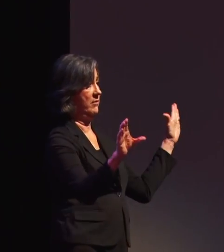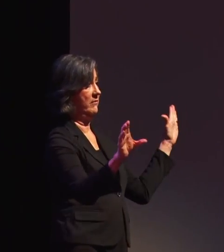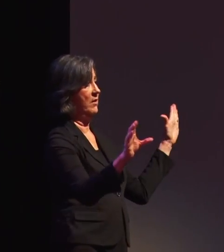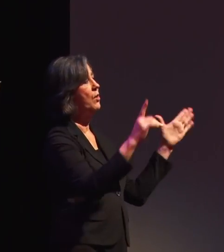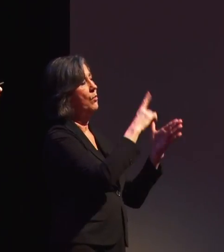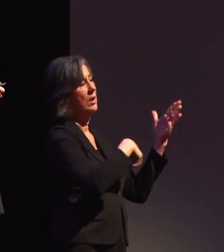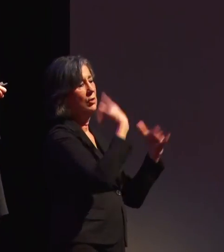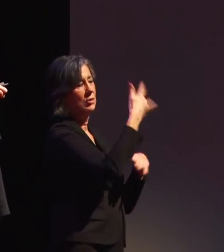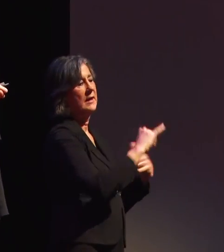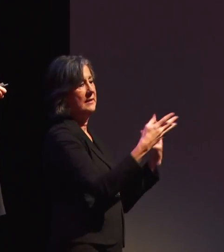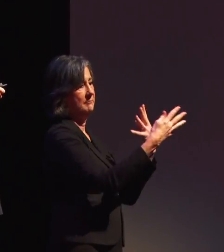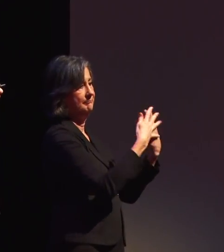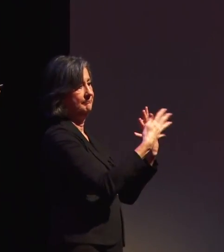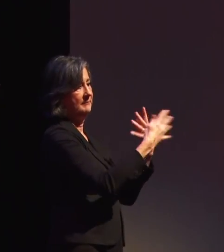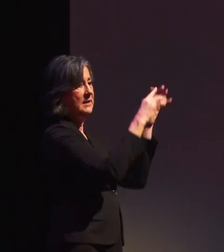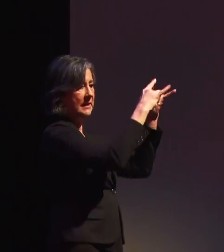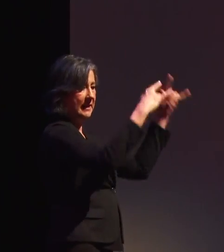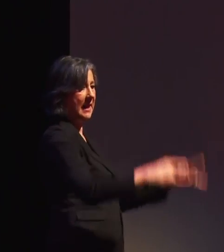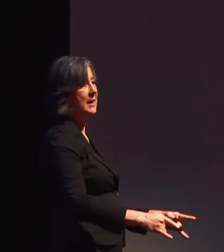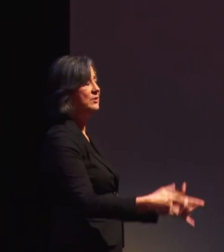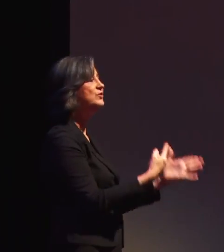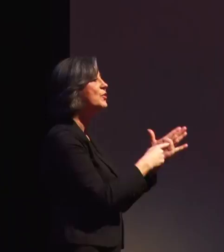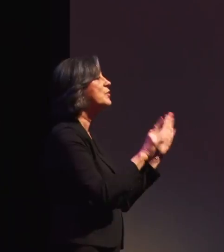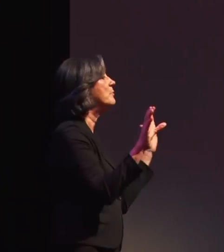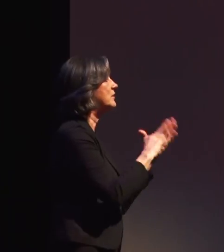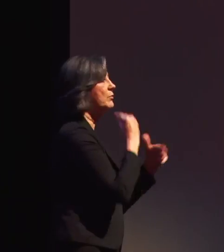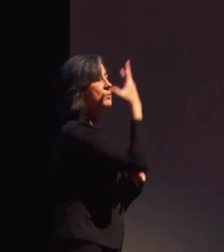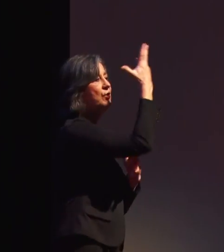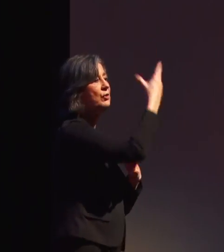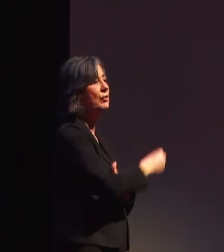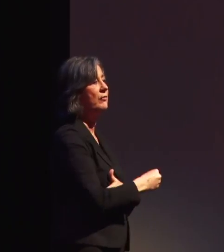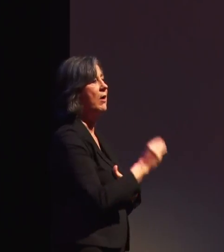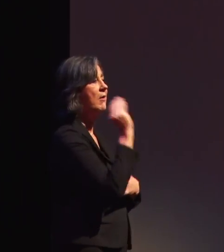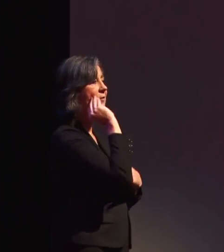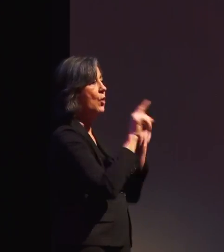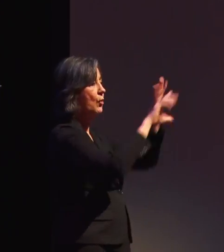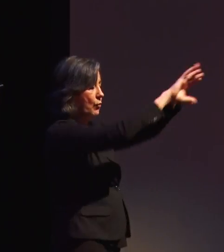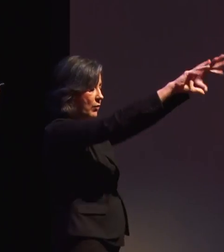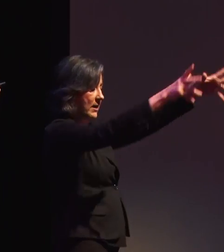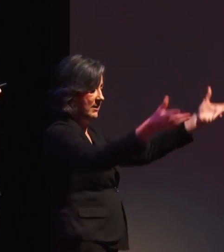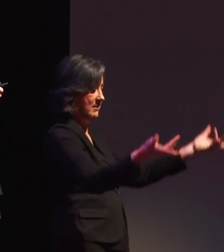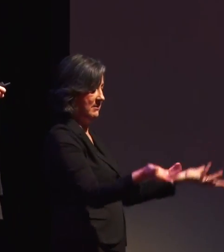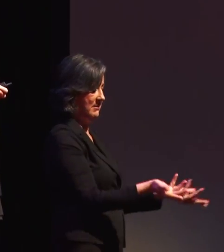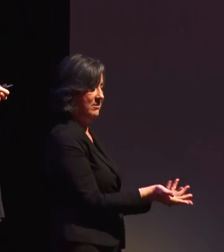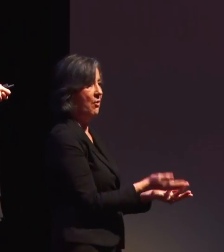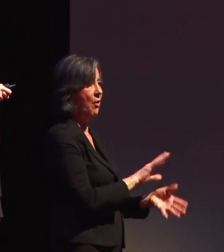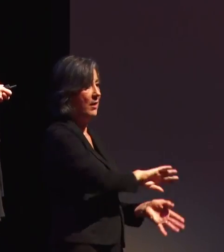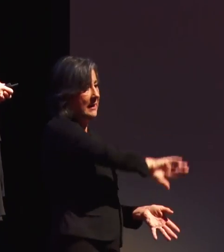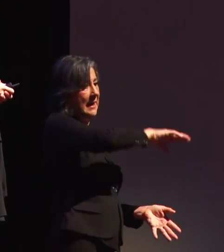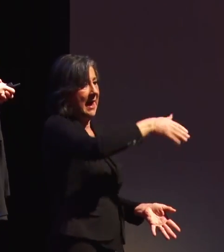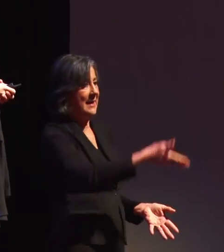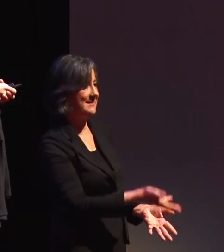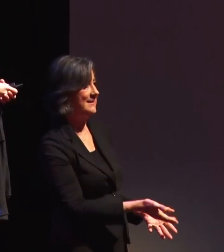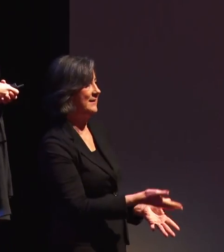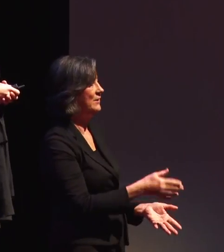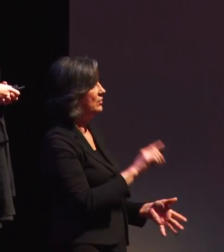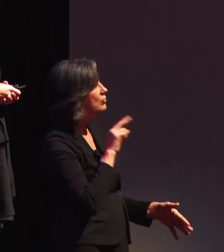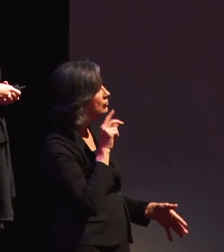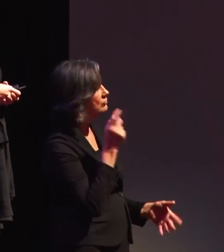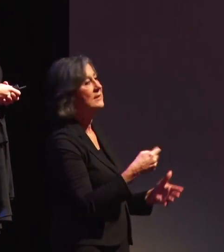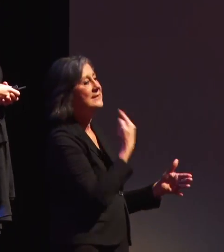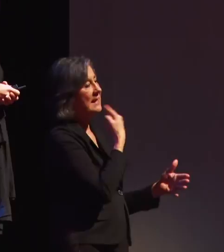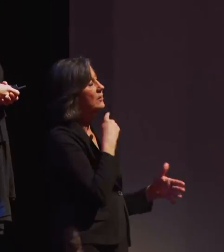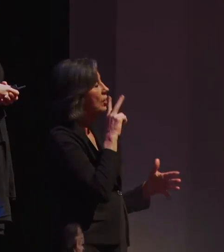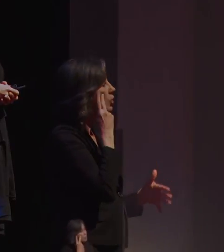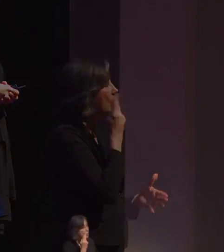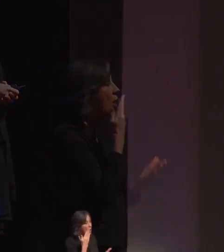the camps. He showed us a picture of the beautiful floral wreath adorning a casket and told us how we should look closer because